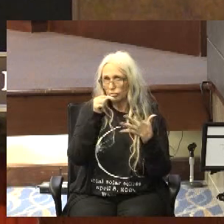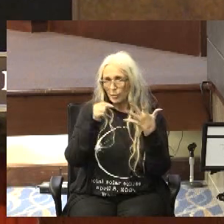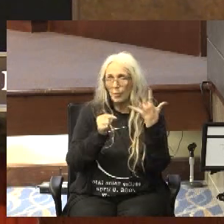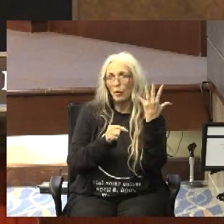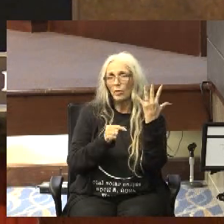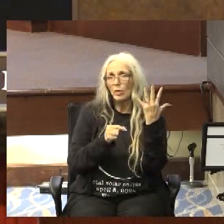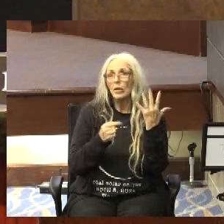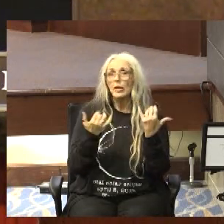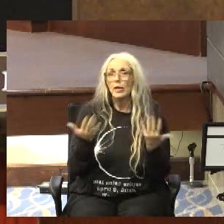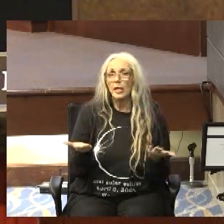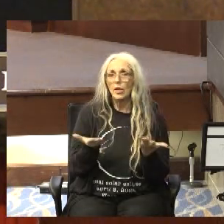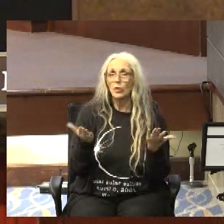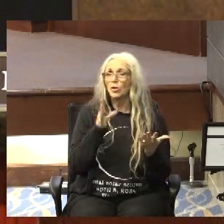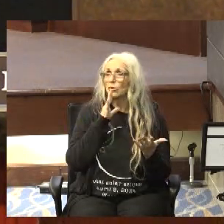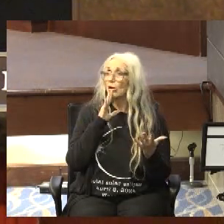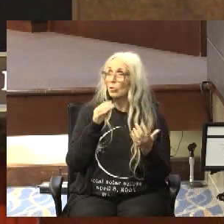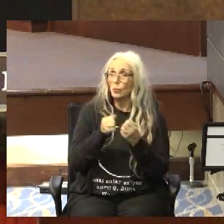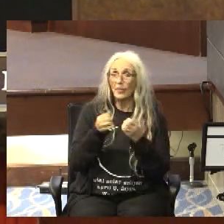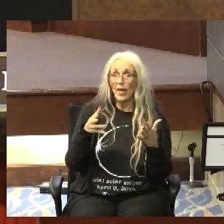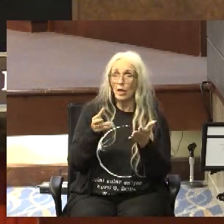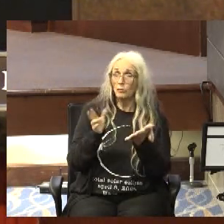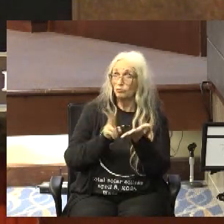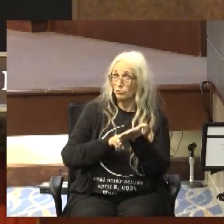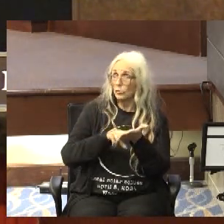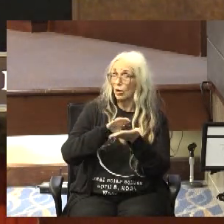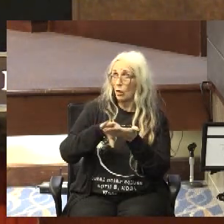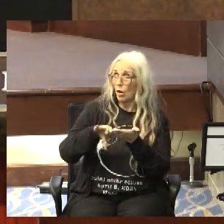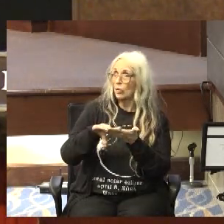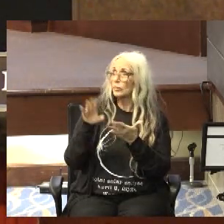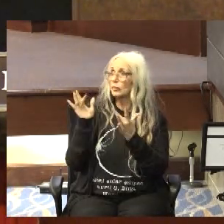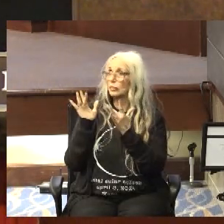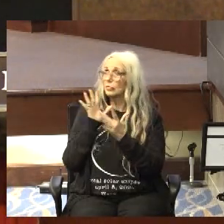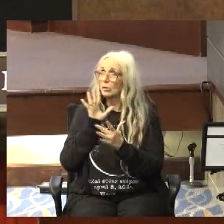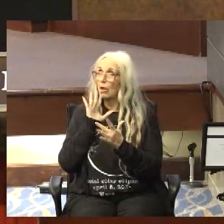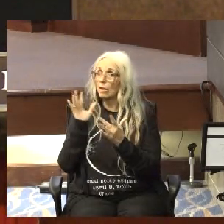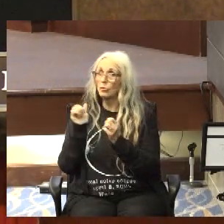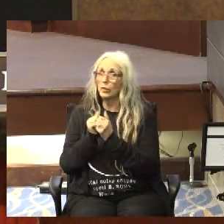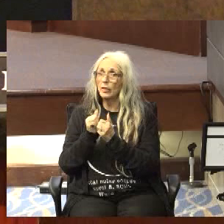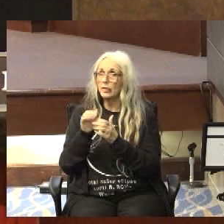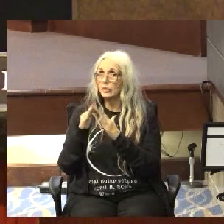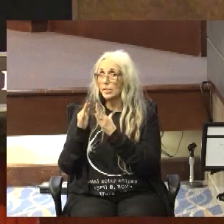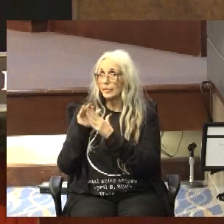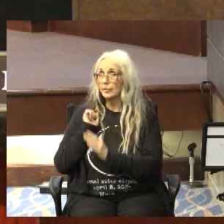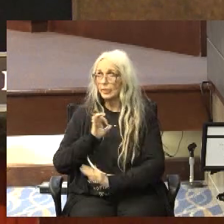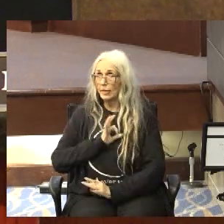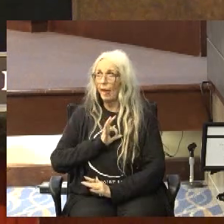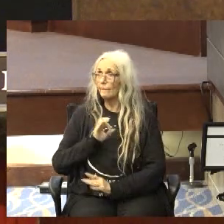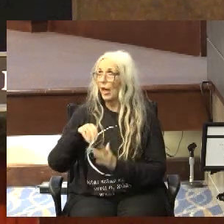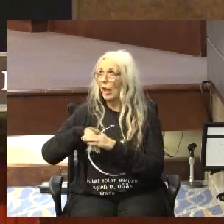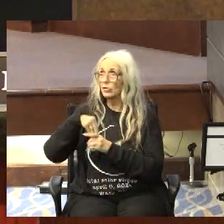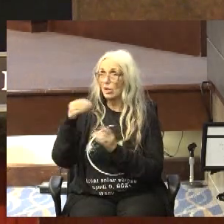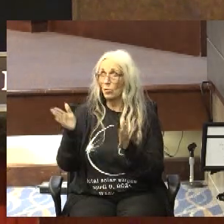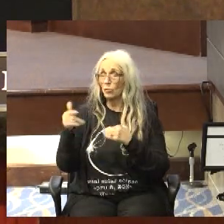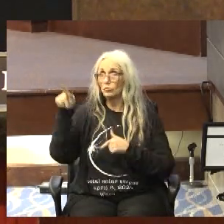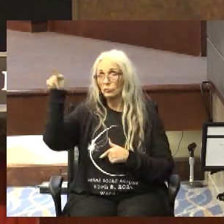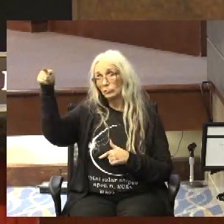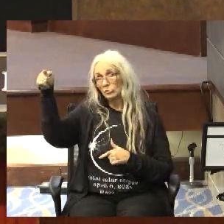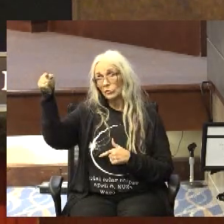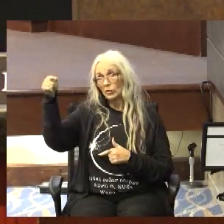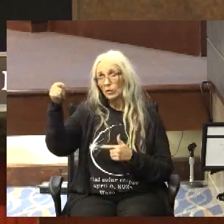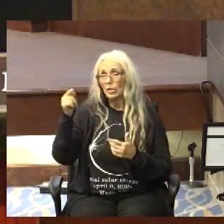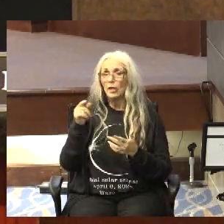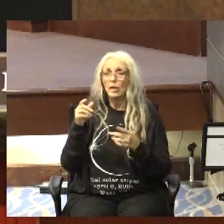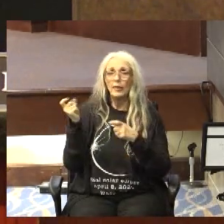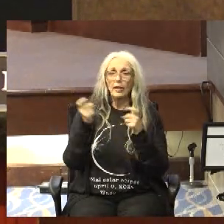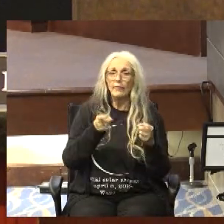speak and have not filled out a registration card, please see the City Secretary staff at the registration table outside of the auditorium to provide registration information